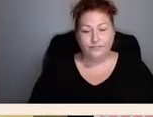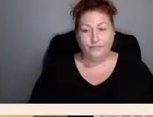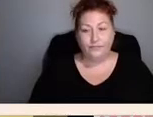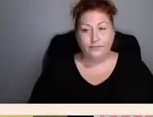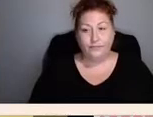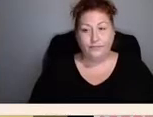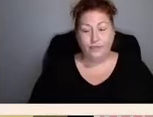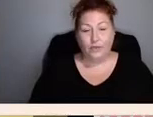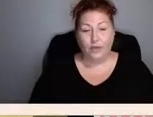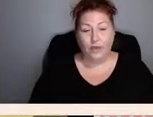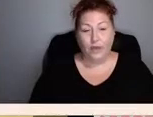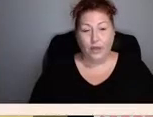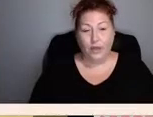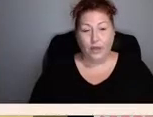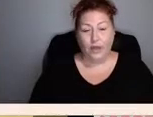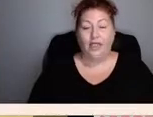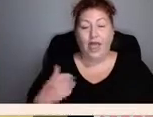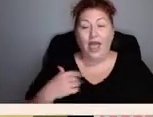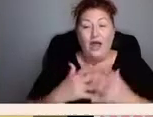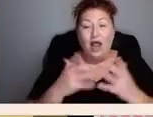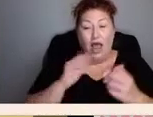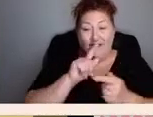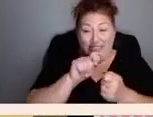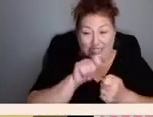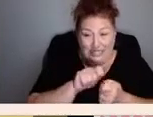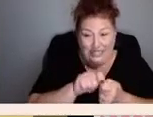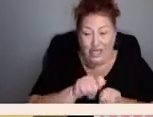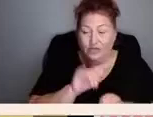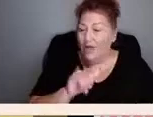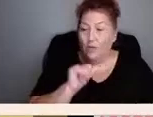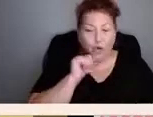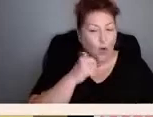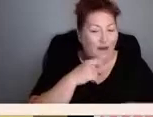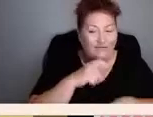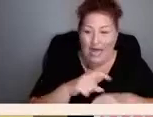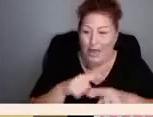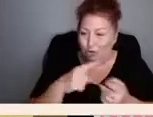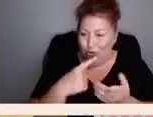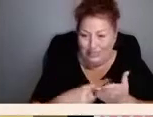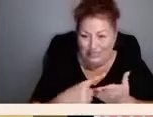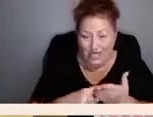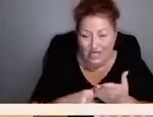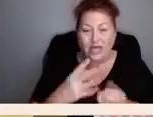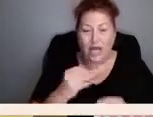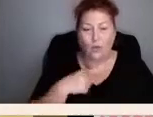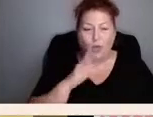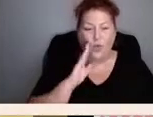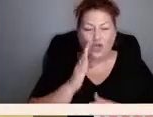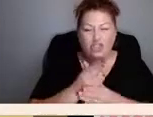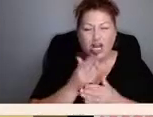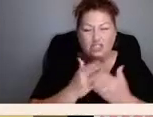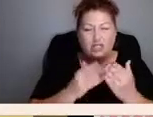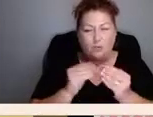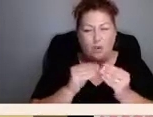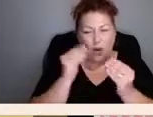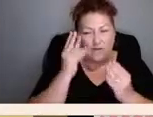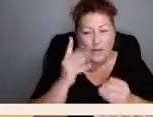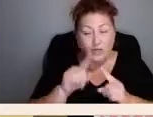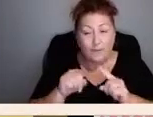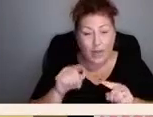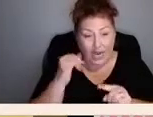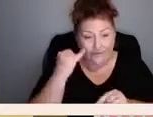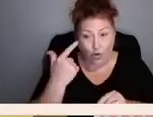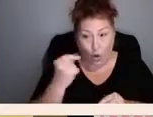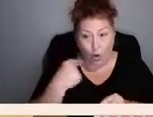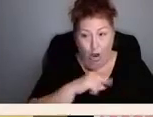Now, there are lots of details that we don't have time to go into, and we're going to share some more information. But if you visit